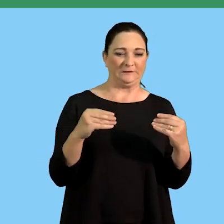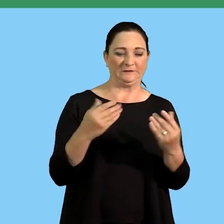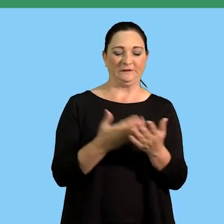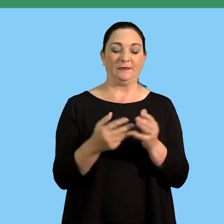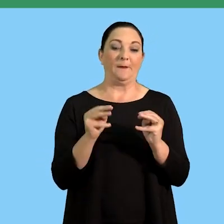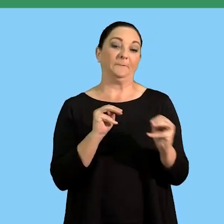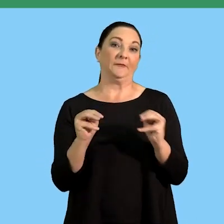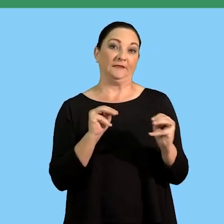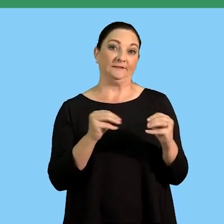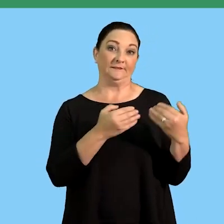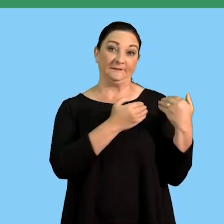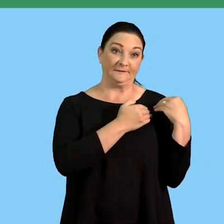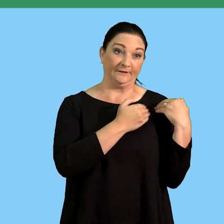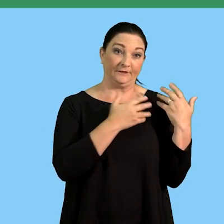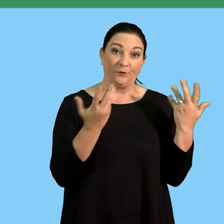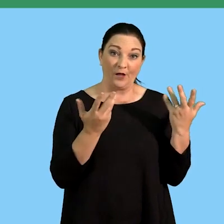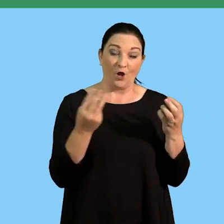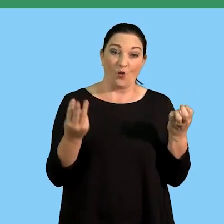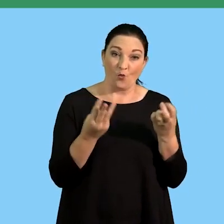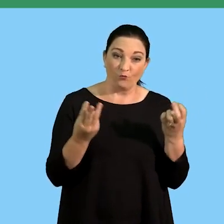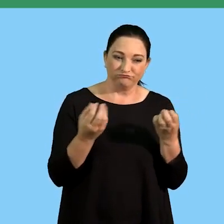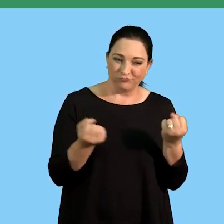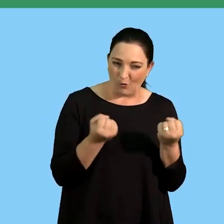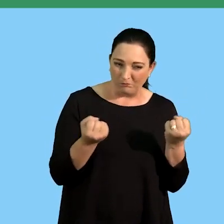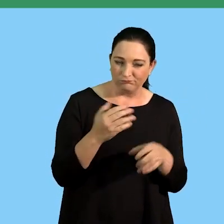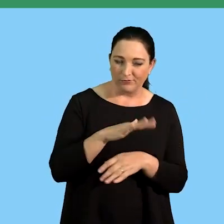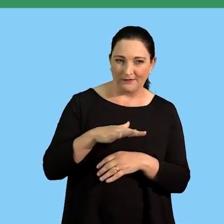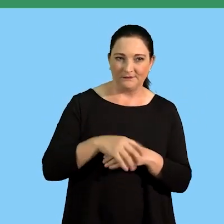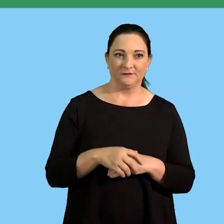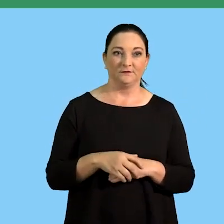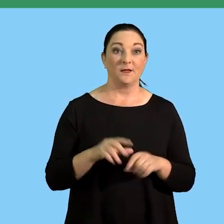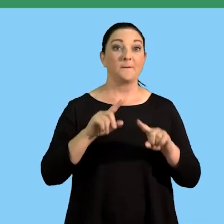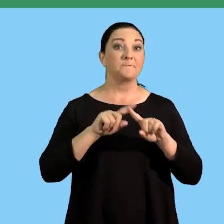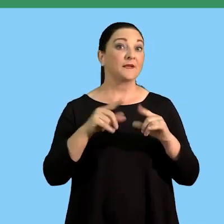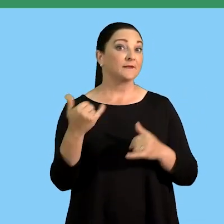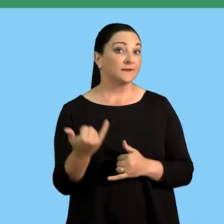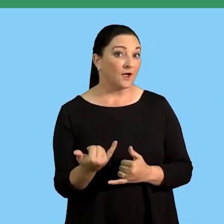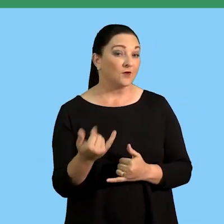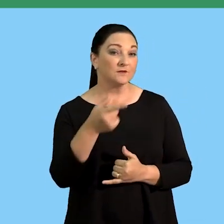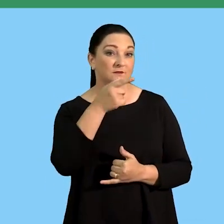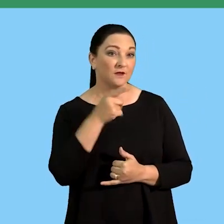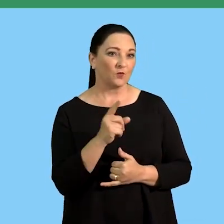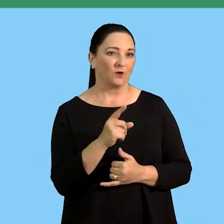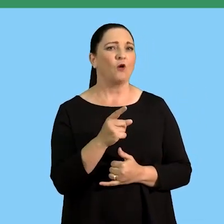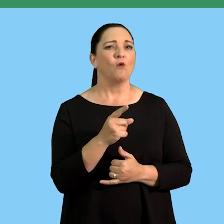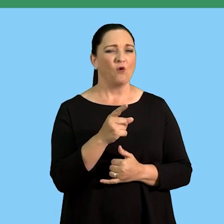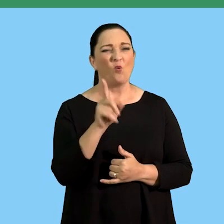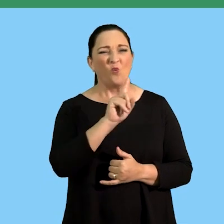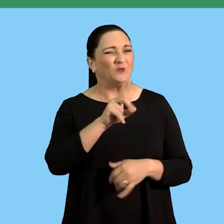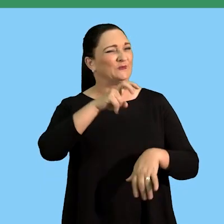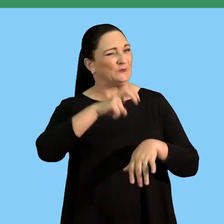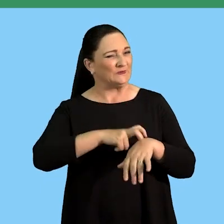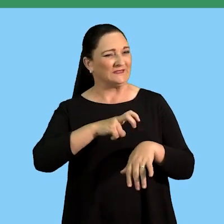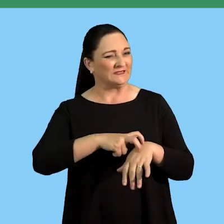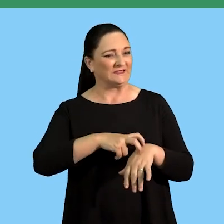manage safety in the workplace. You must also know how to discuss the requirements for a